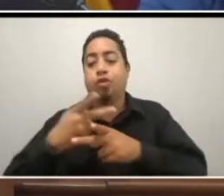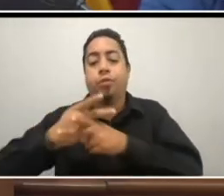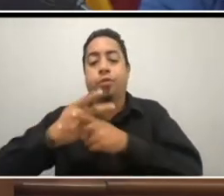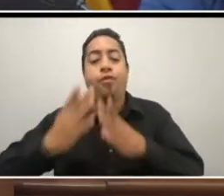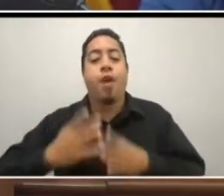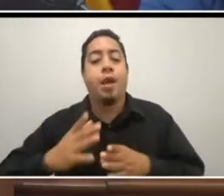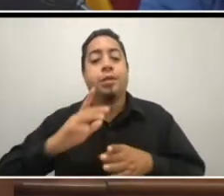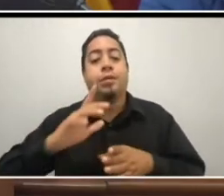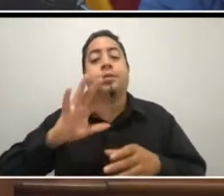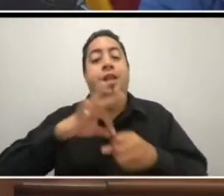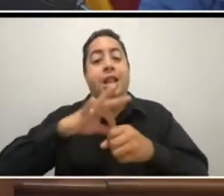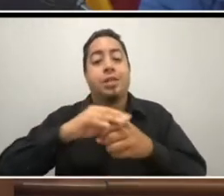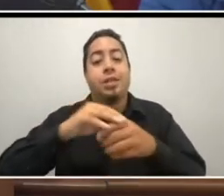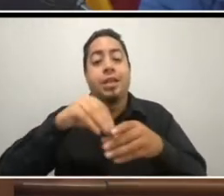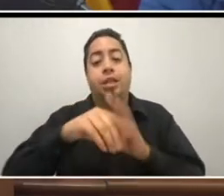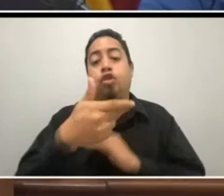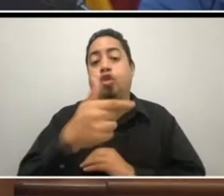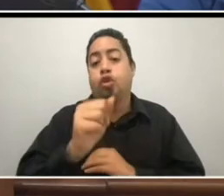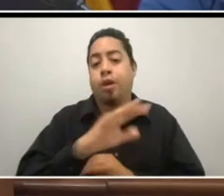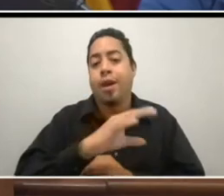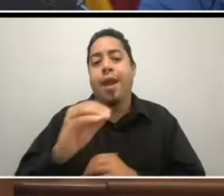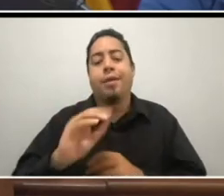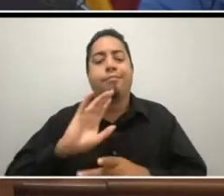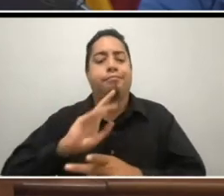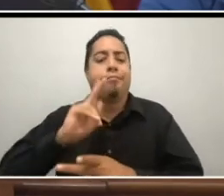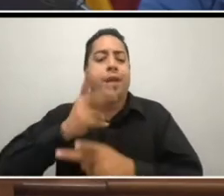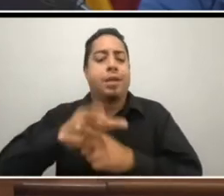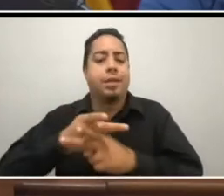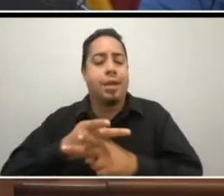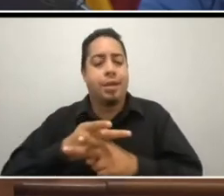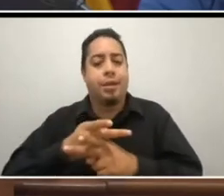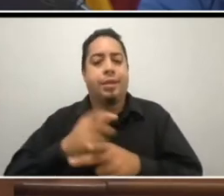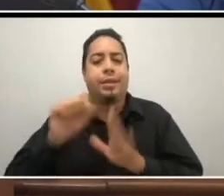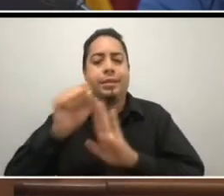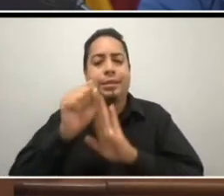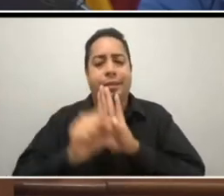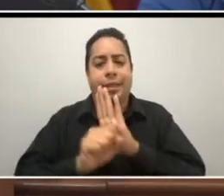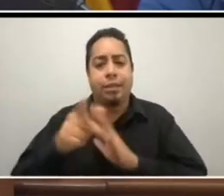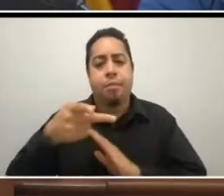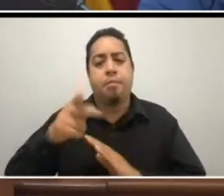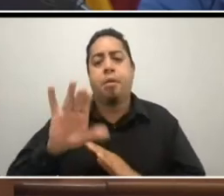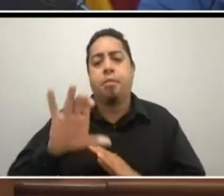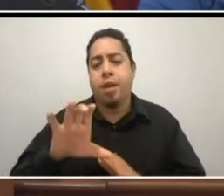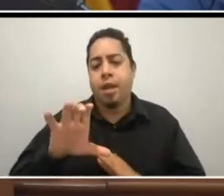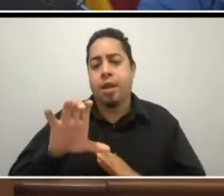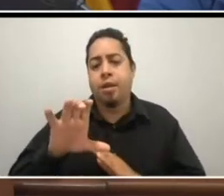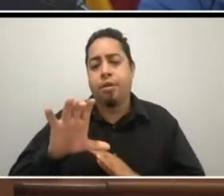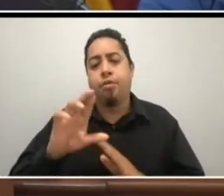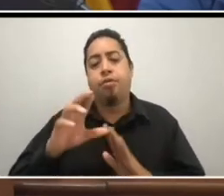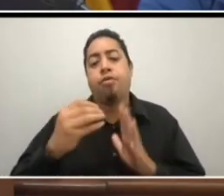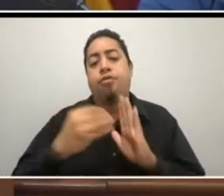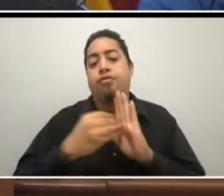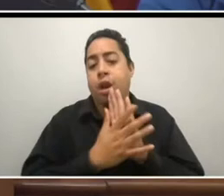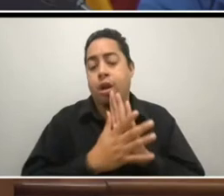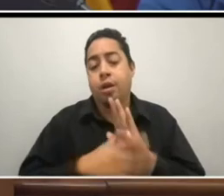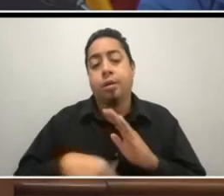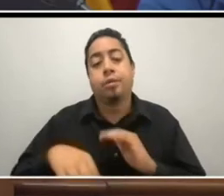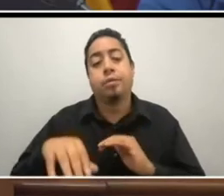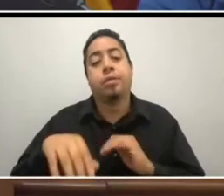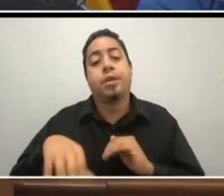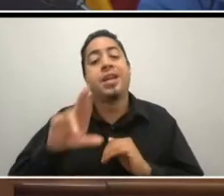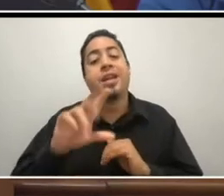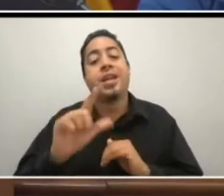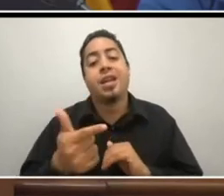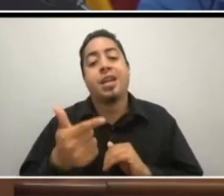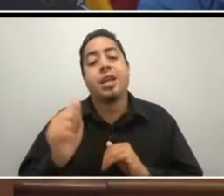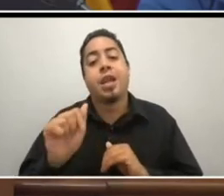and maintaining the state's public records. Welcome, Mr. Secretary. Gabriel Sterling is the Chief Operating Officer